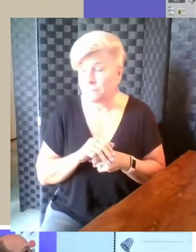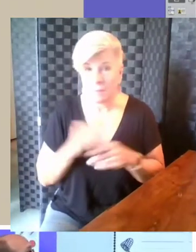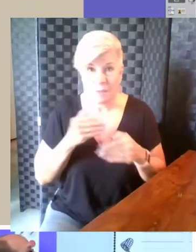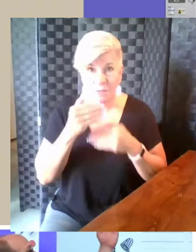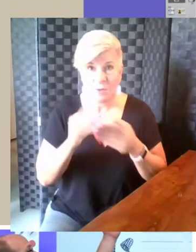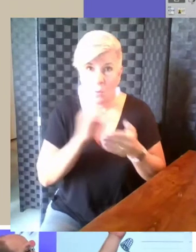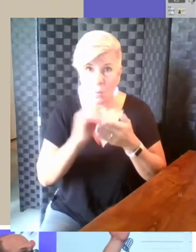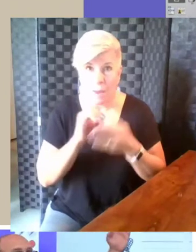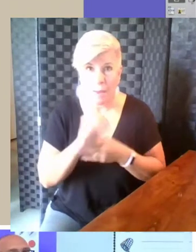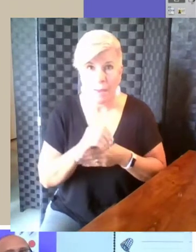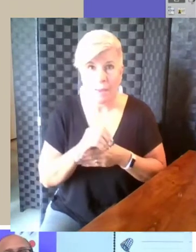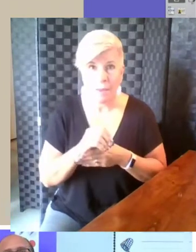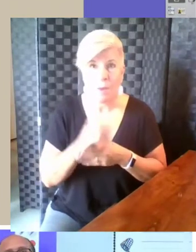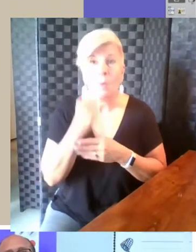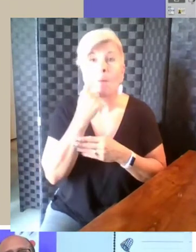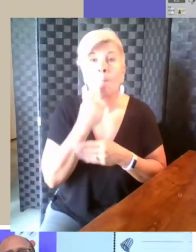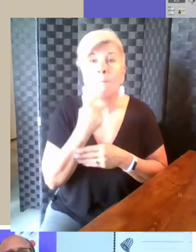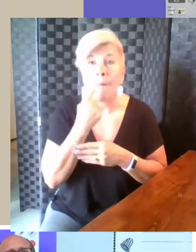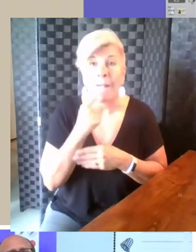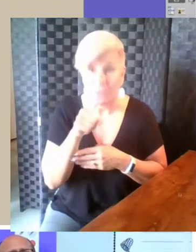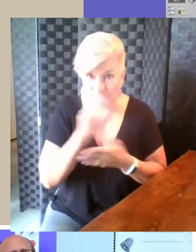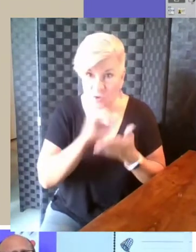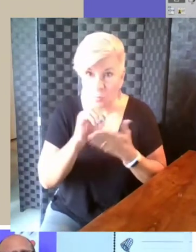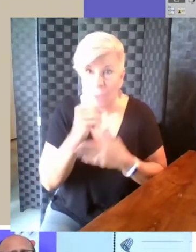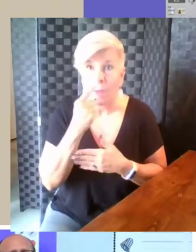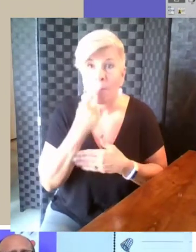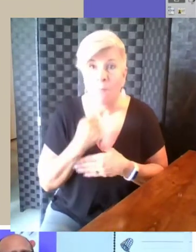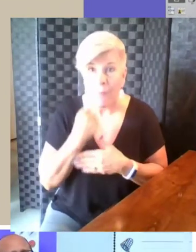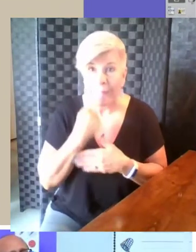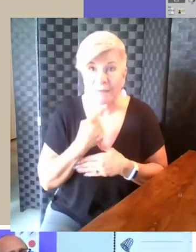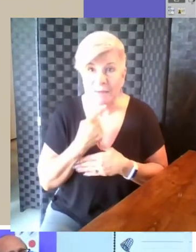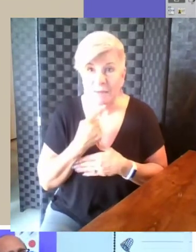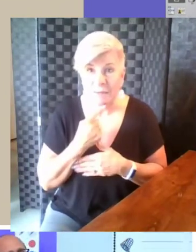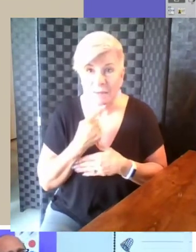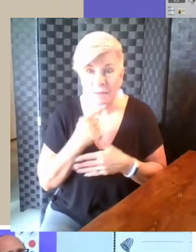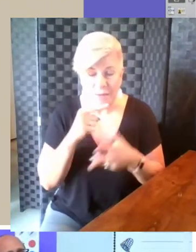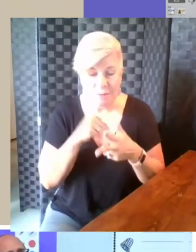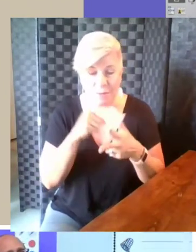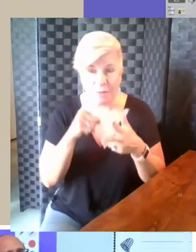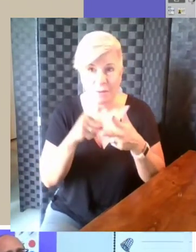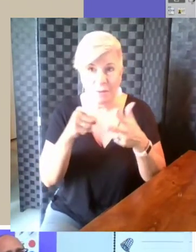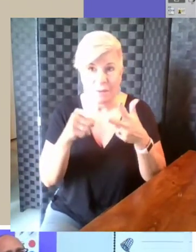write it. Red. Red. Do you hear all 3 sounds?